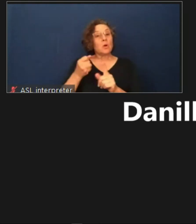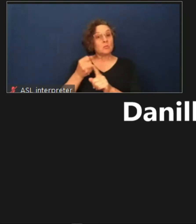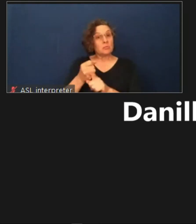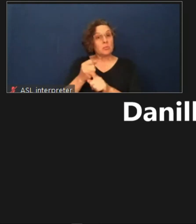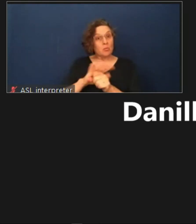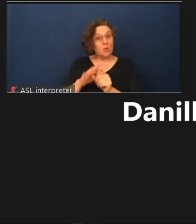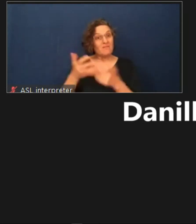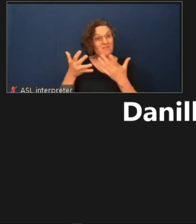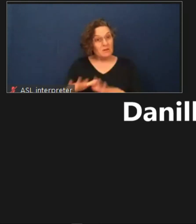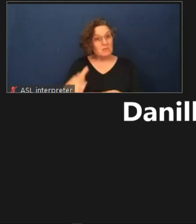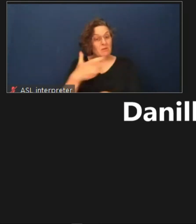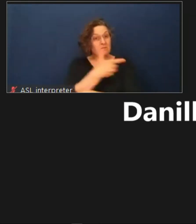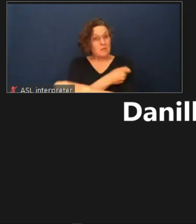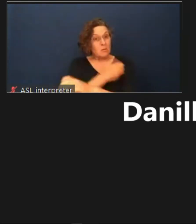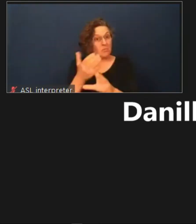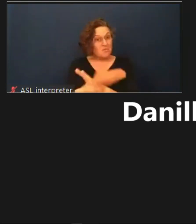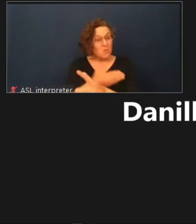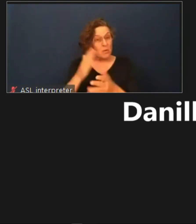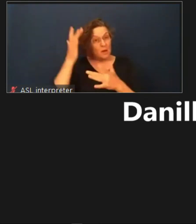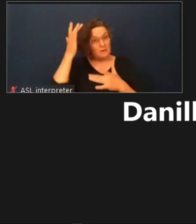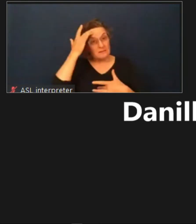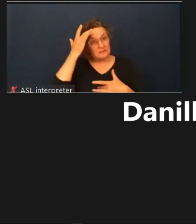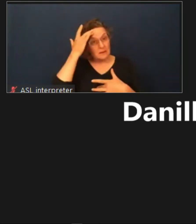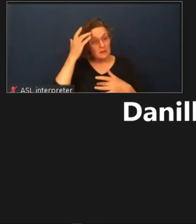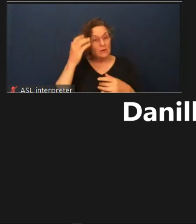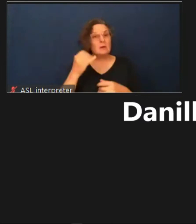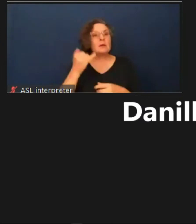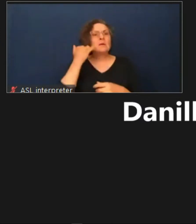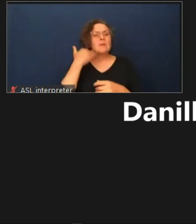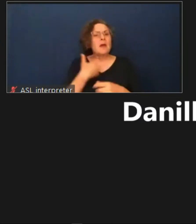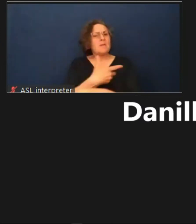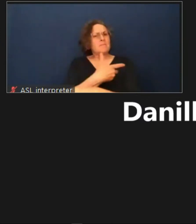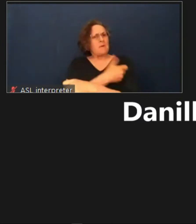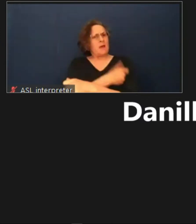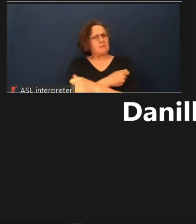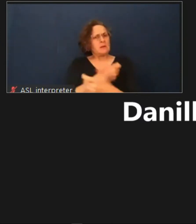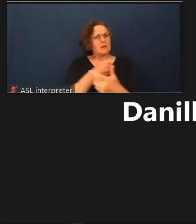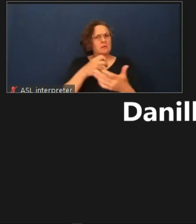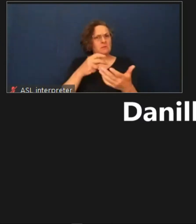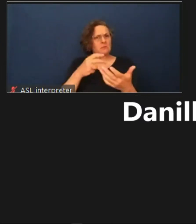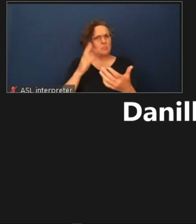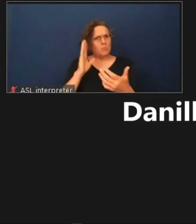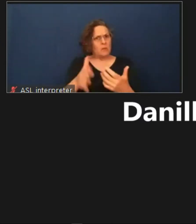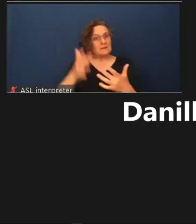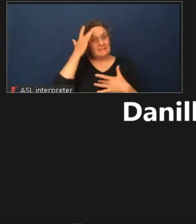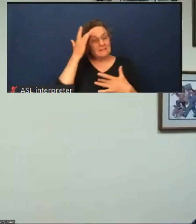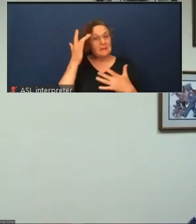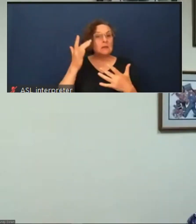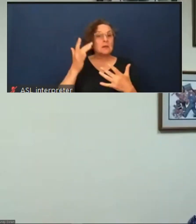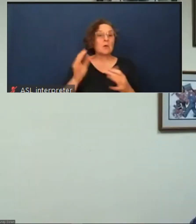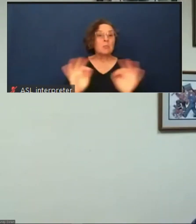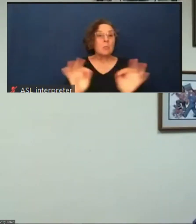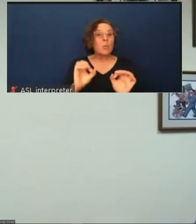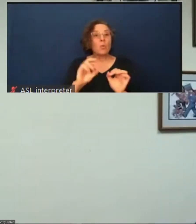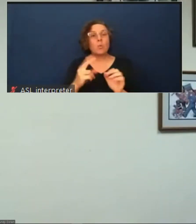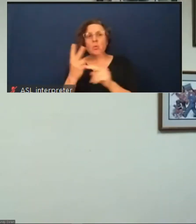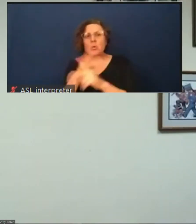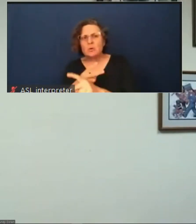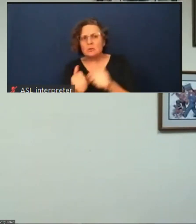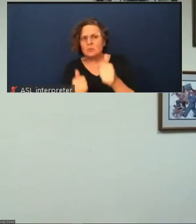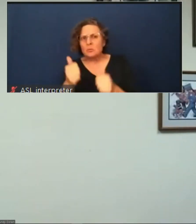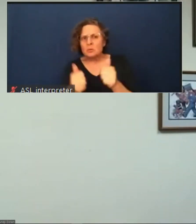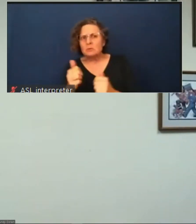And if so, were the symptoms less? Did it help? I would just like a better understanding of that. Yeah, so